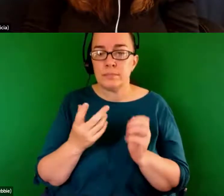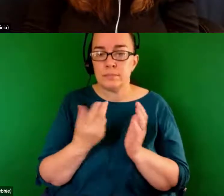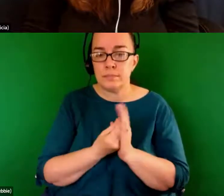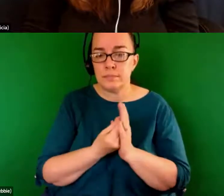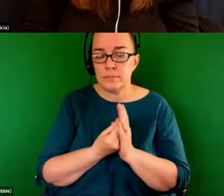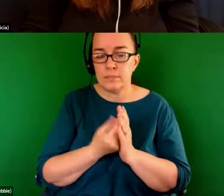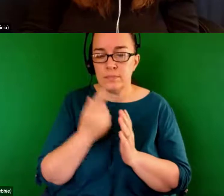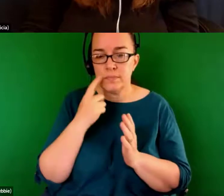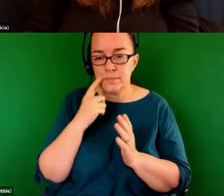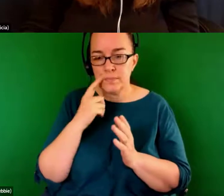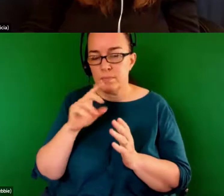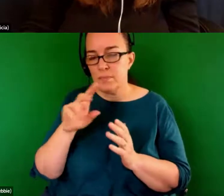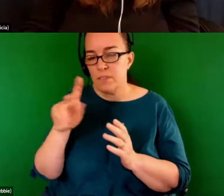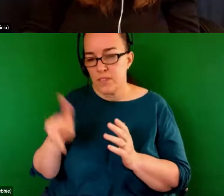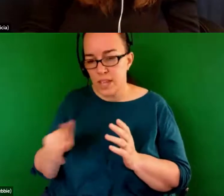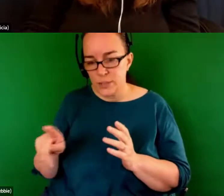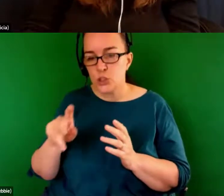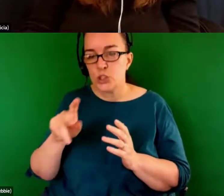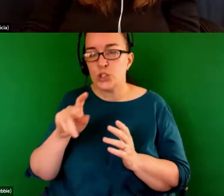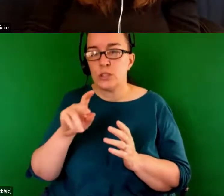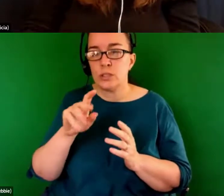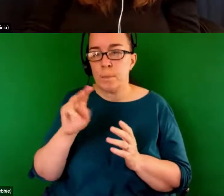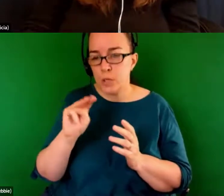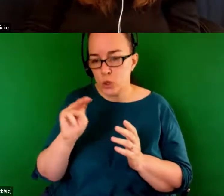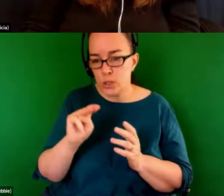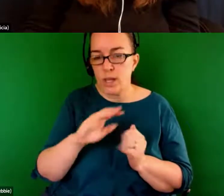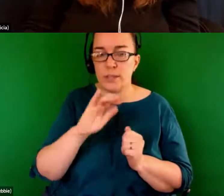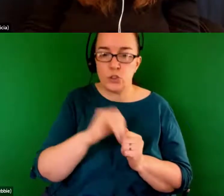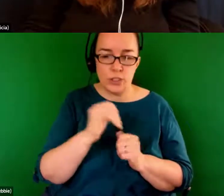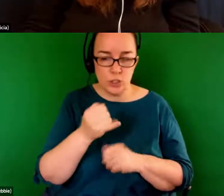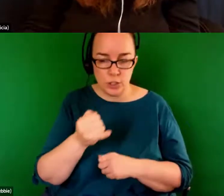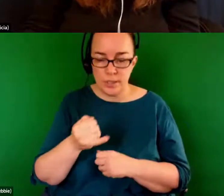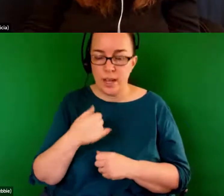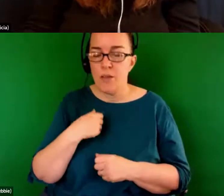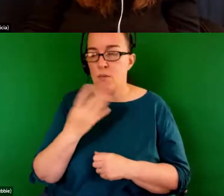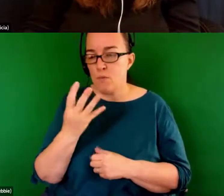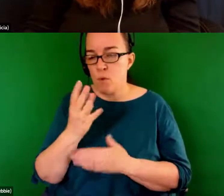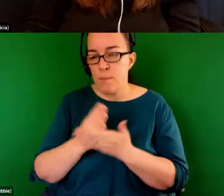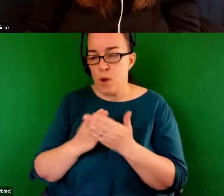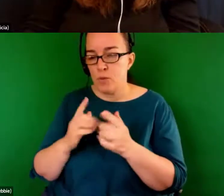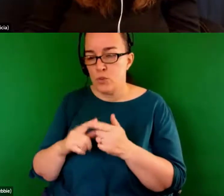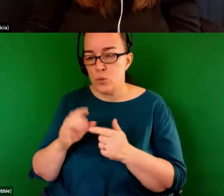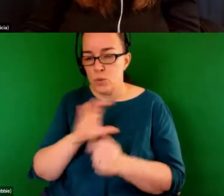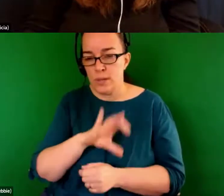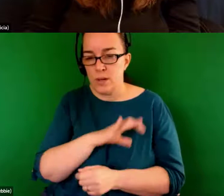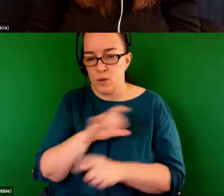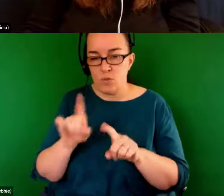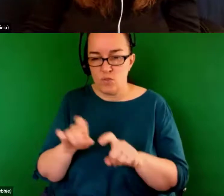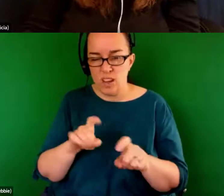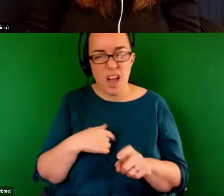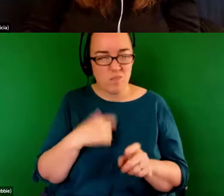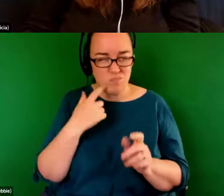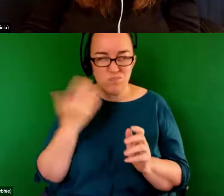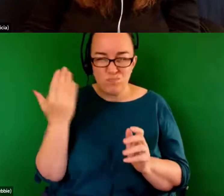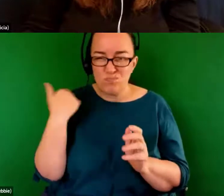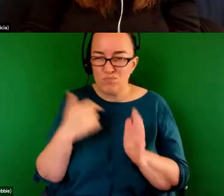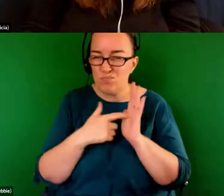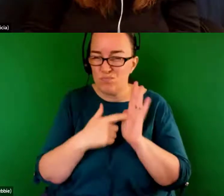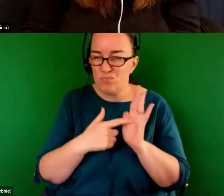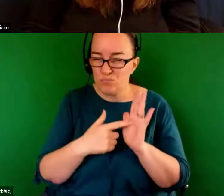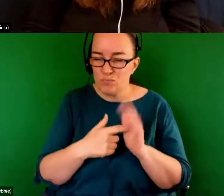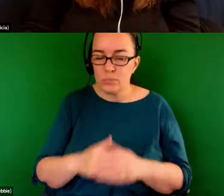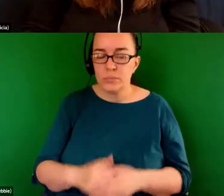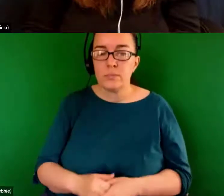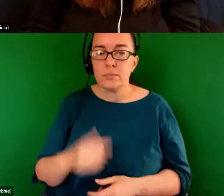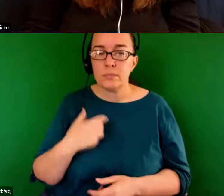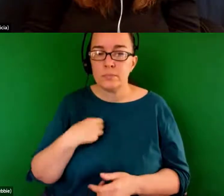of Pfizer, Moderna, Johnson & Johnson? There's four parts to a clinical trial, and I have that screen up. I do believe that